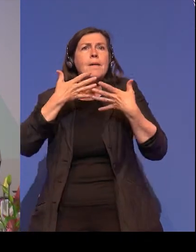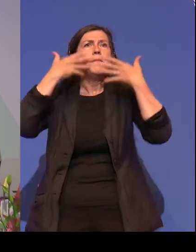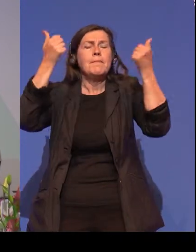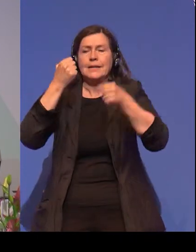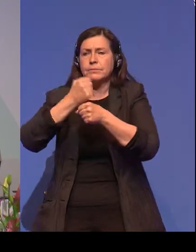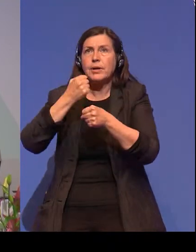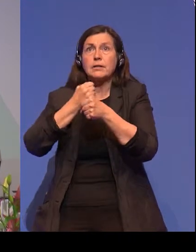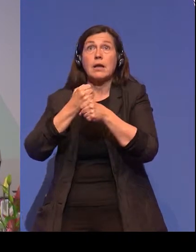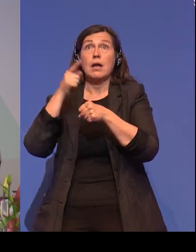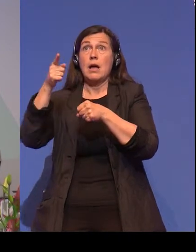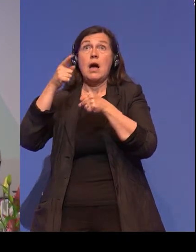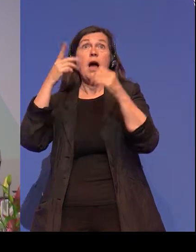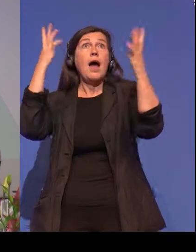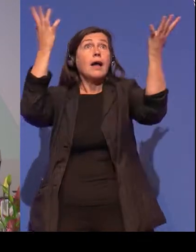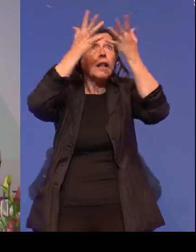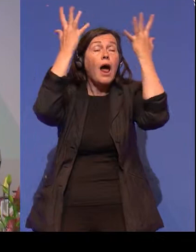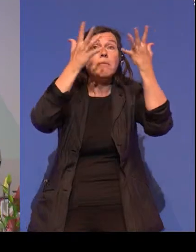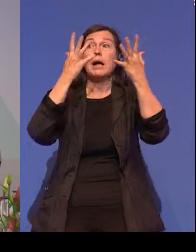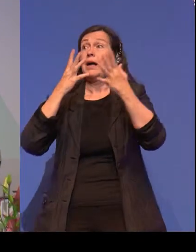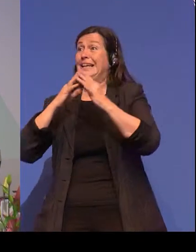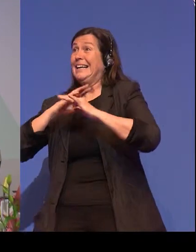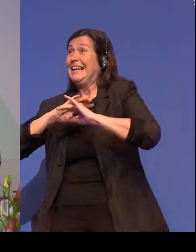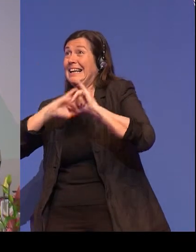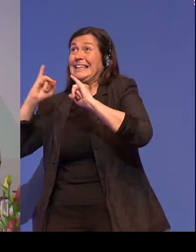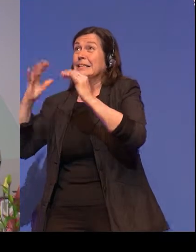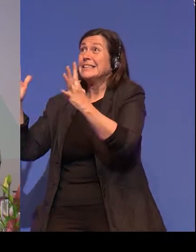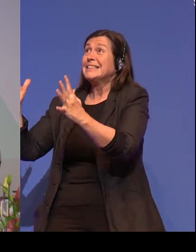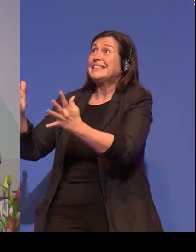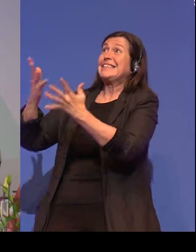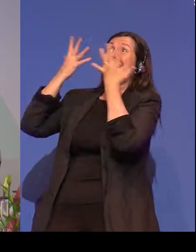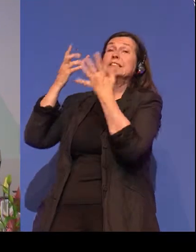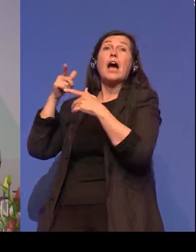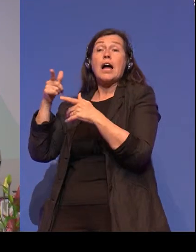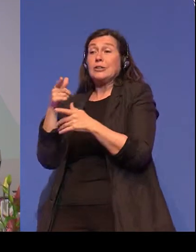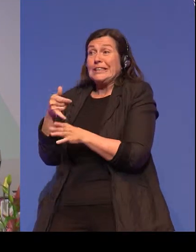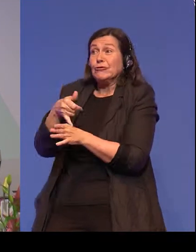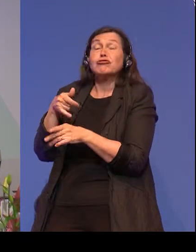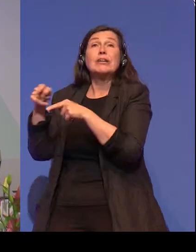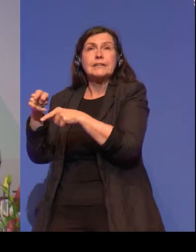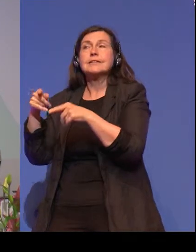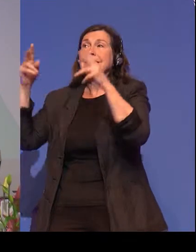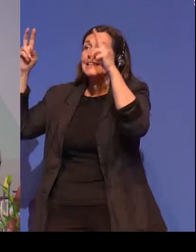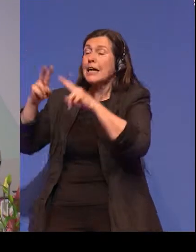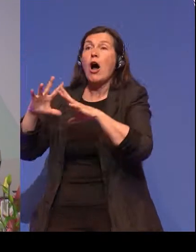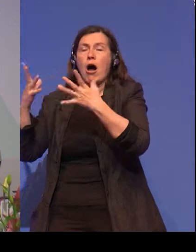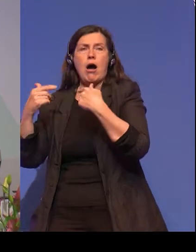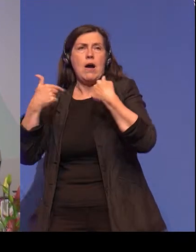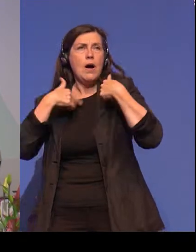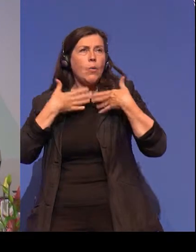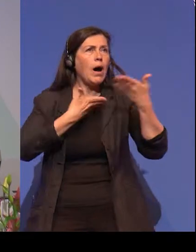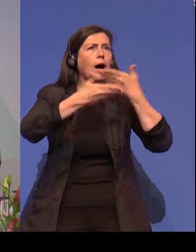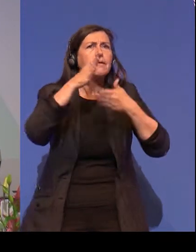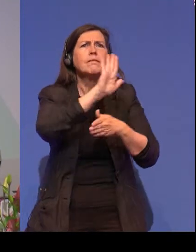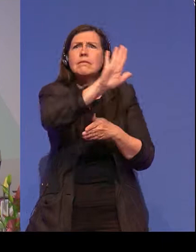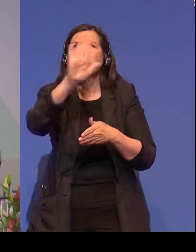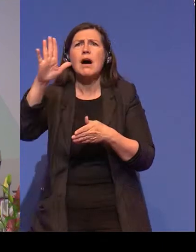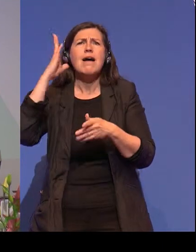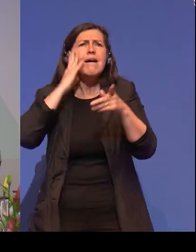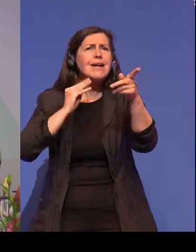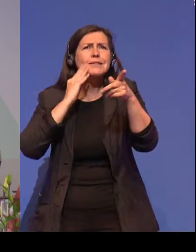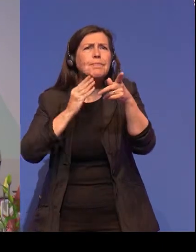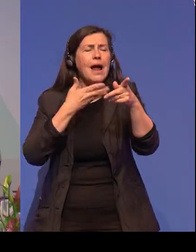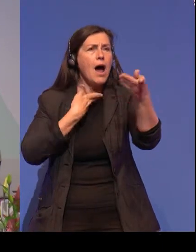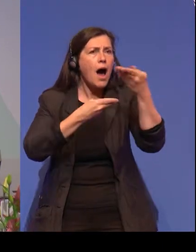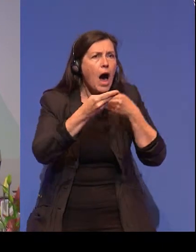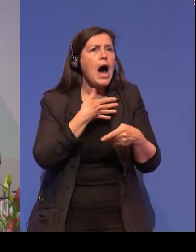climate and disaster-resilient development, participants came together with a view to exchanging experience and good